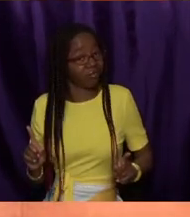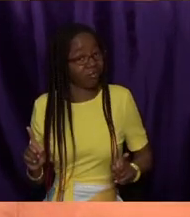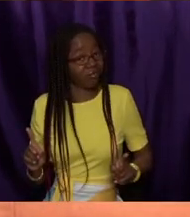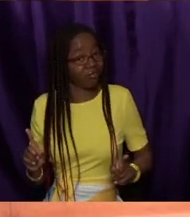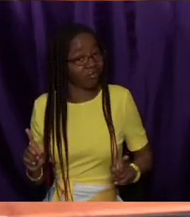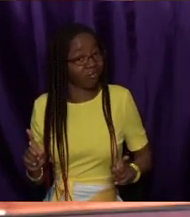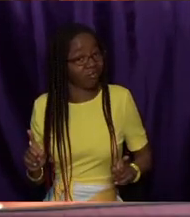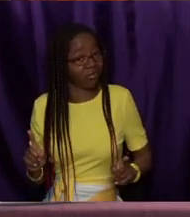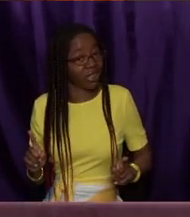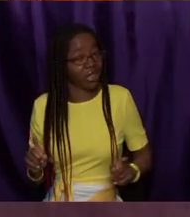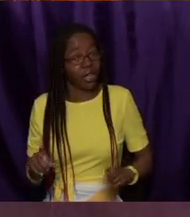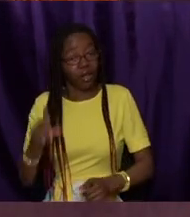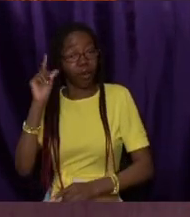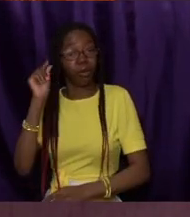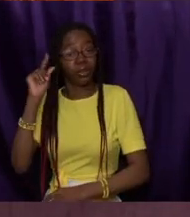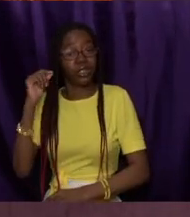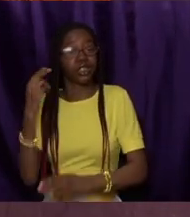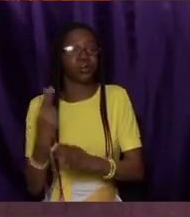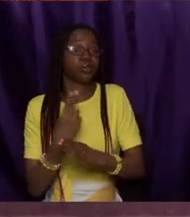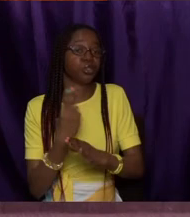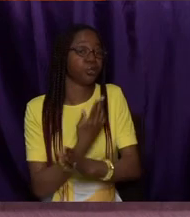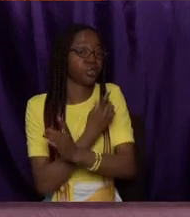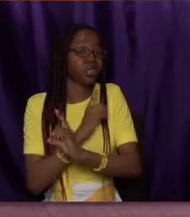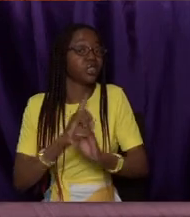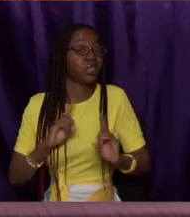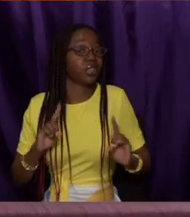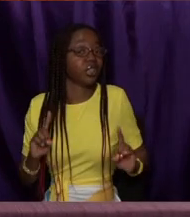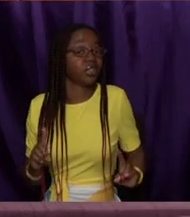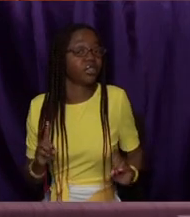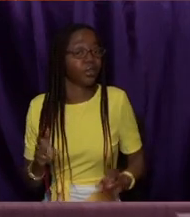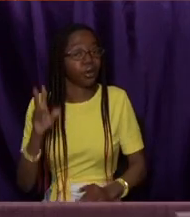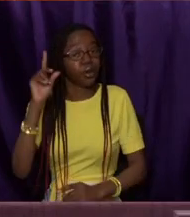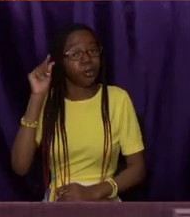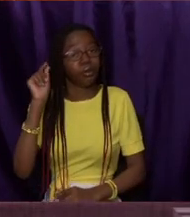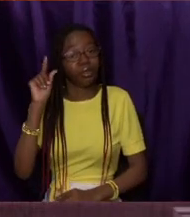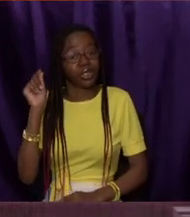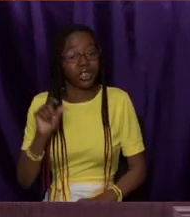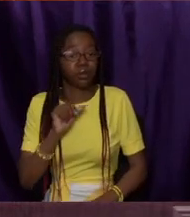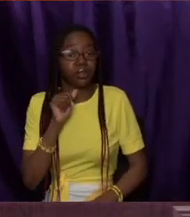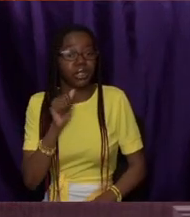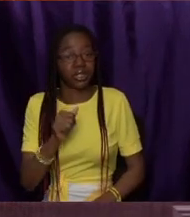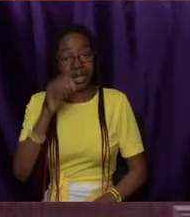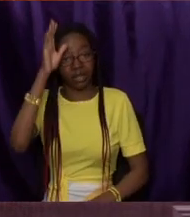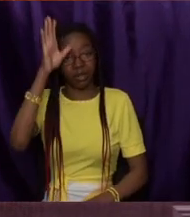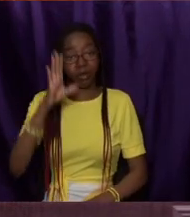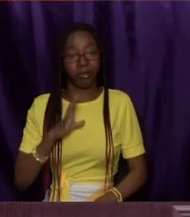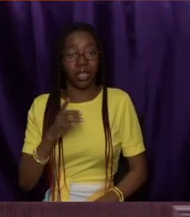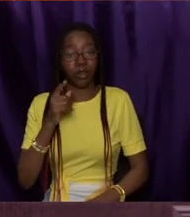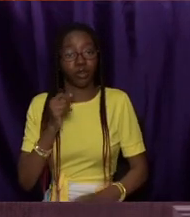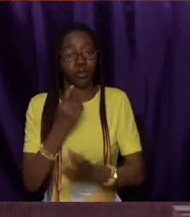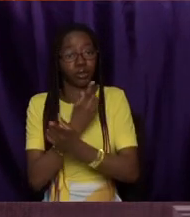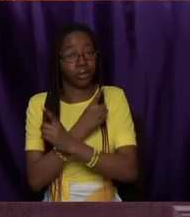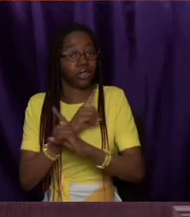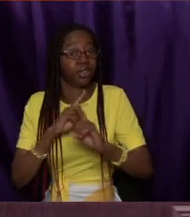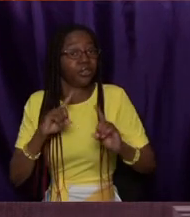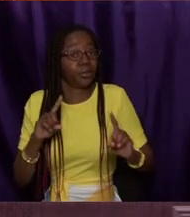But though Moses was used to deliver, Moses was not the one who was gonna do the